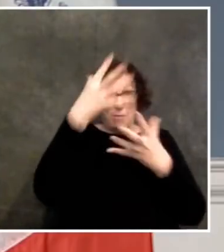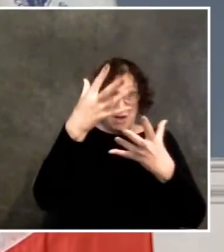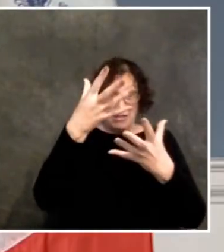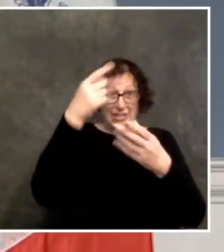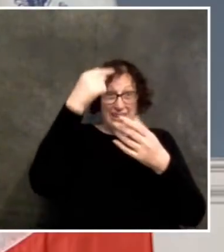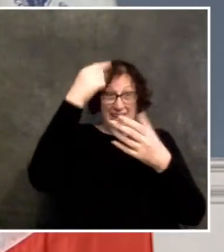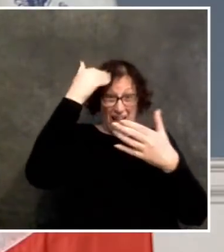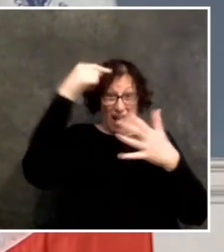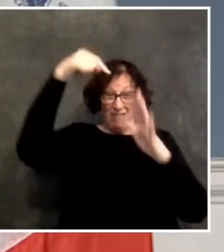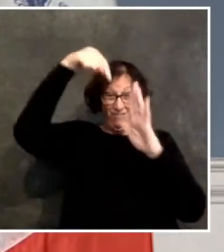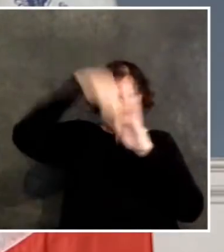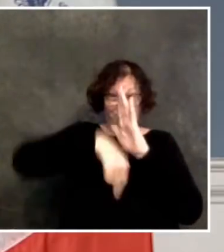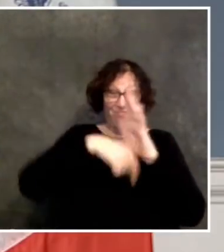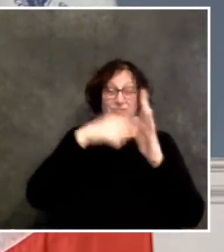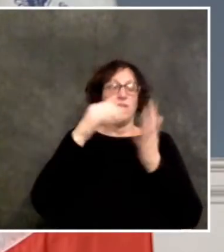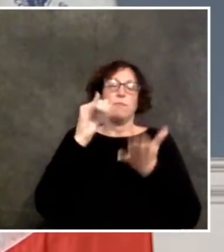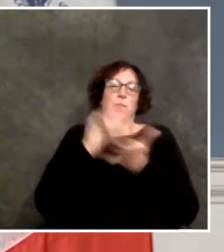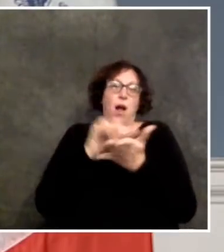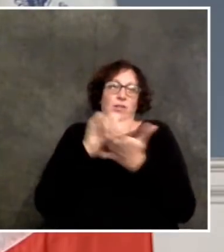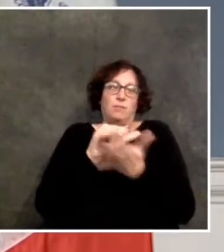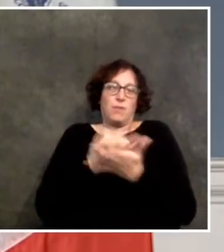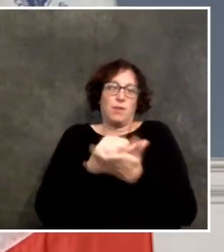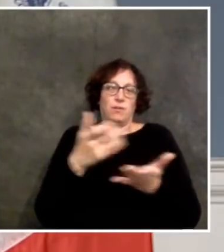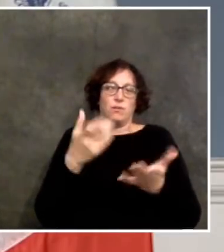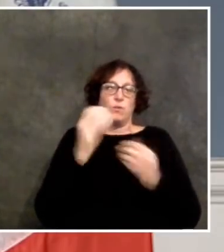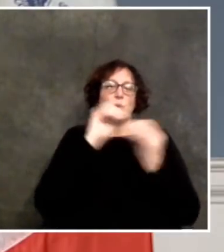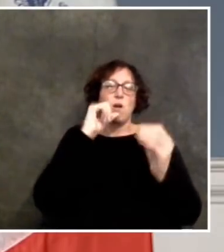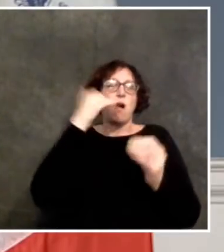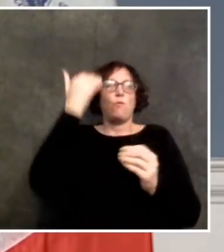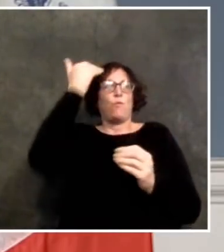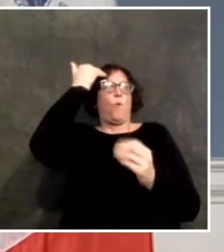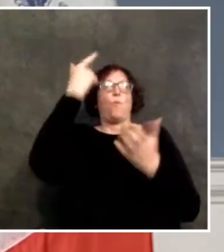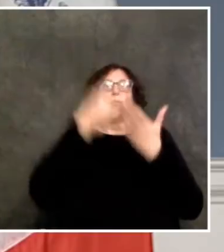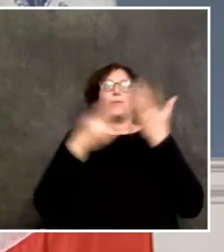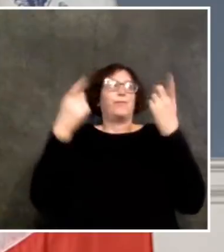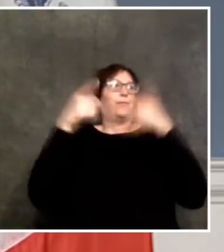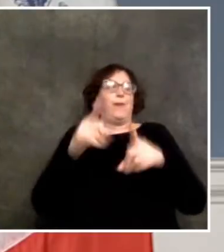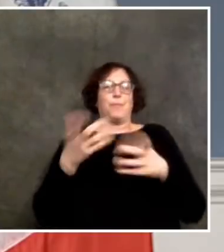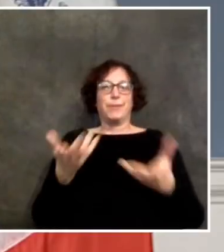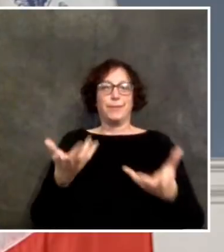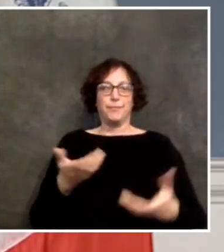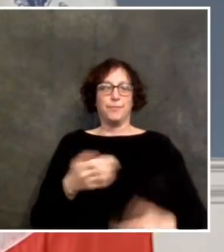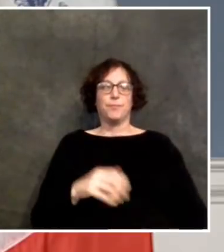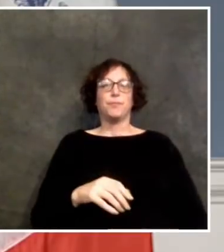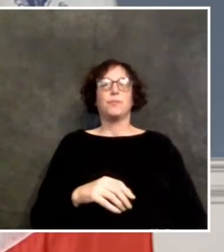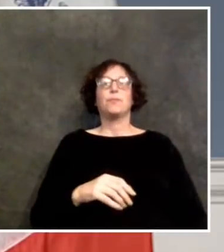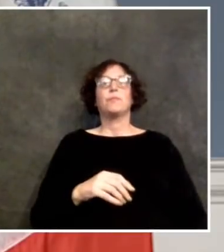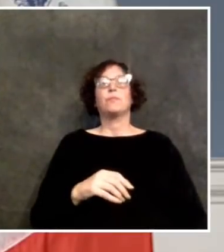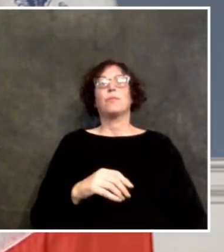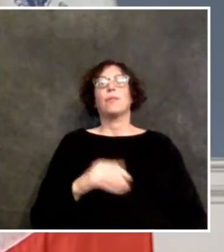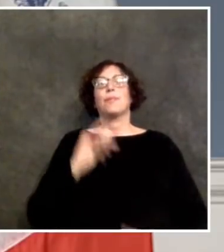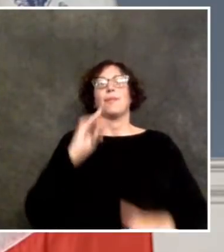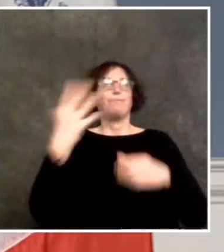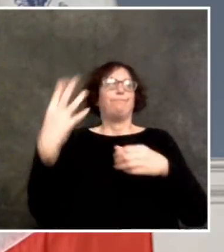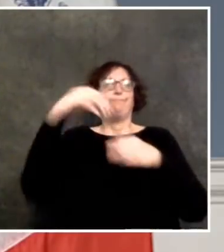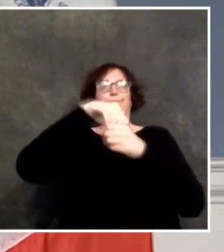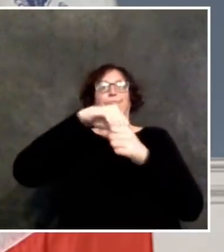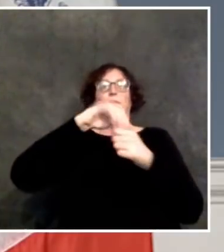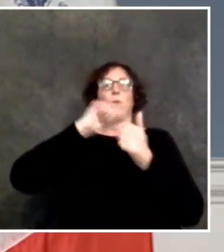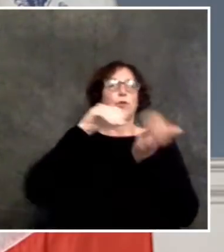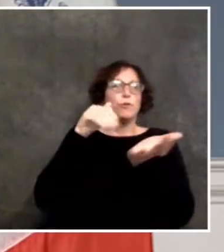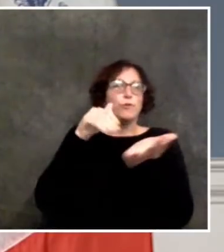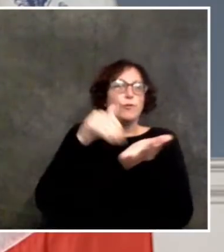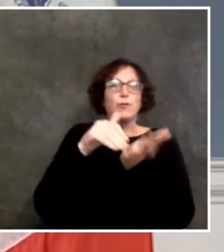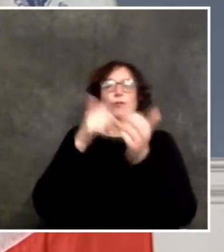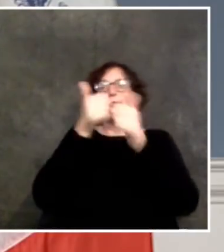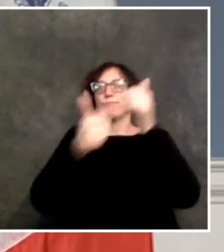perfectly, they're lying to you, because I have not met a single person, starting from Dr. Fauci, who will tell you that they fully understand this disease at this